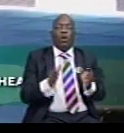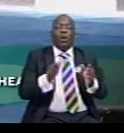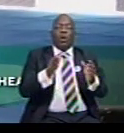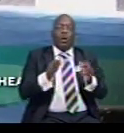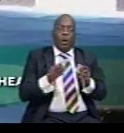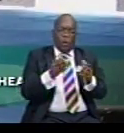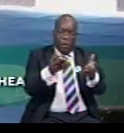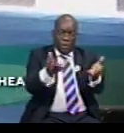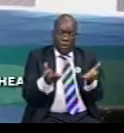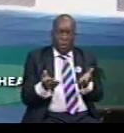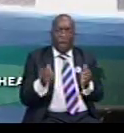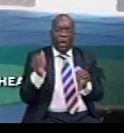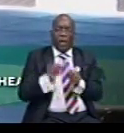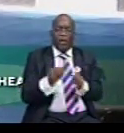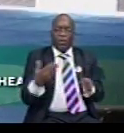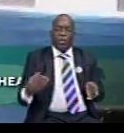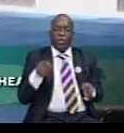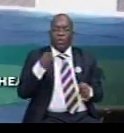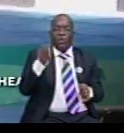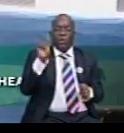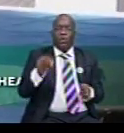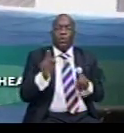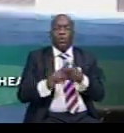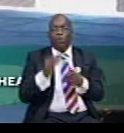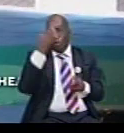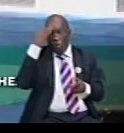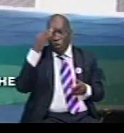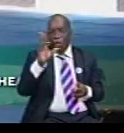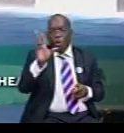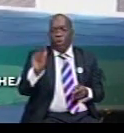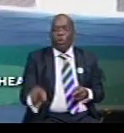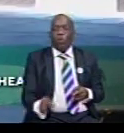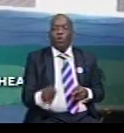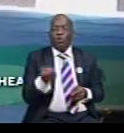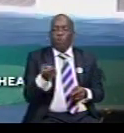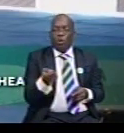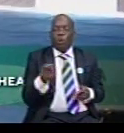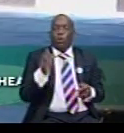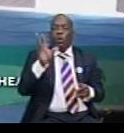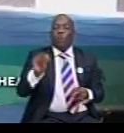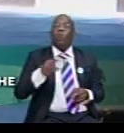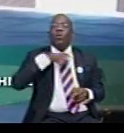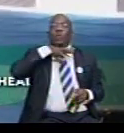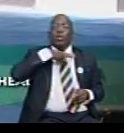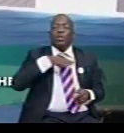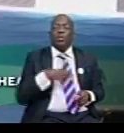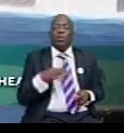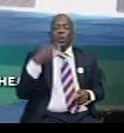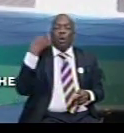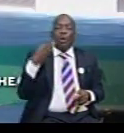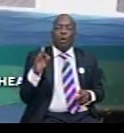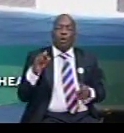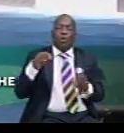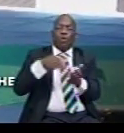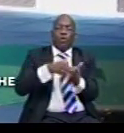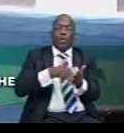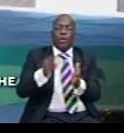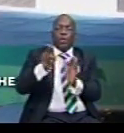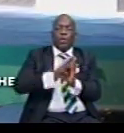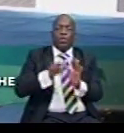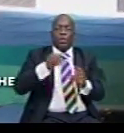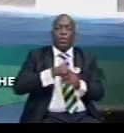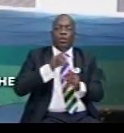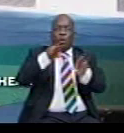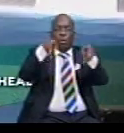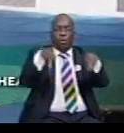have to know. There is no speck, there is no spot, there is no stain of weakness in your personality. That's